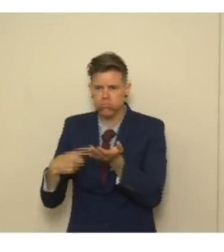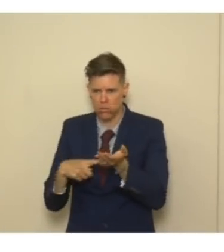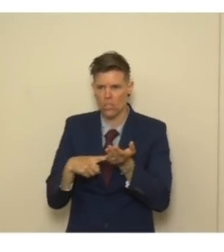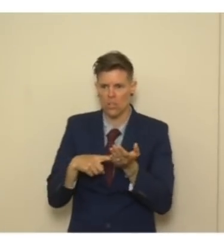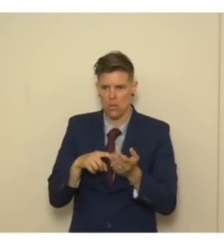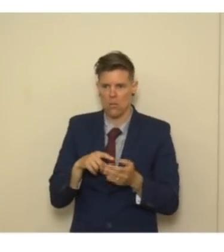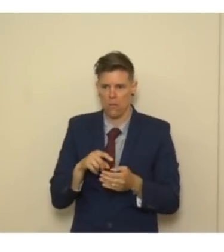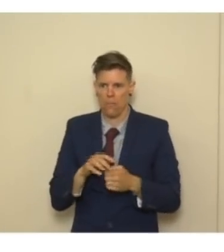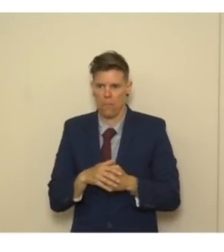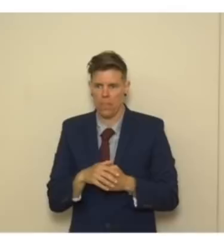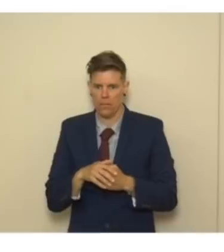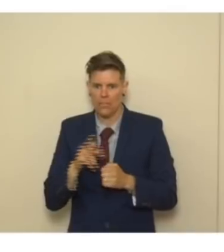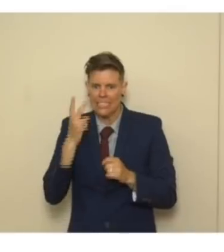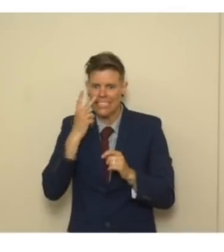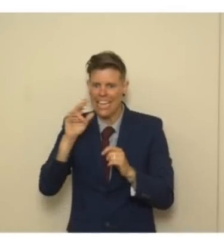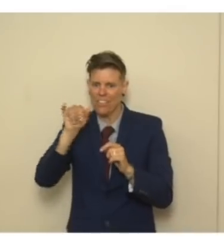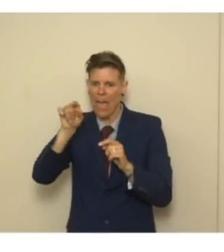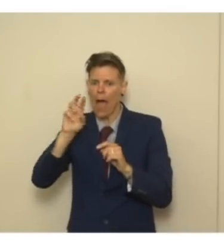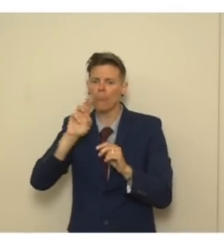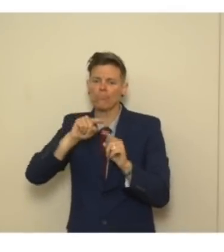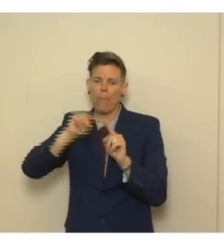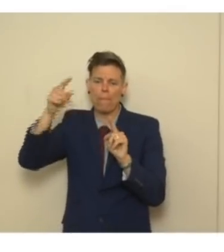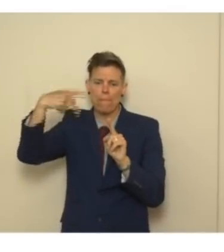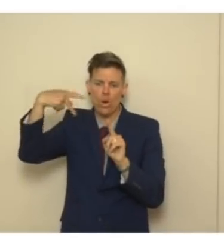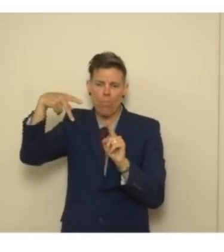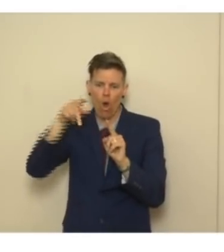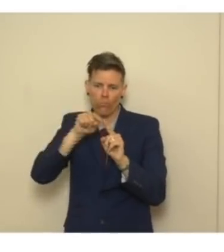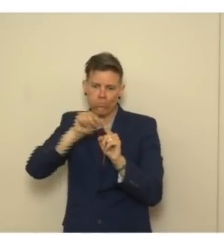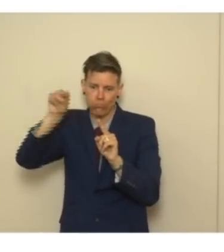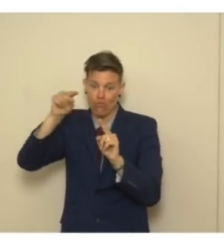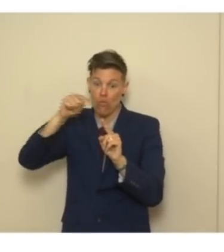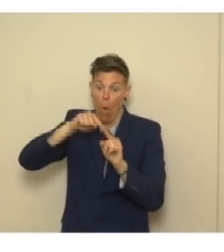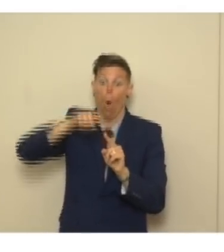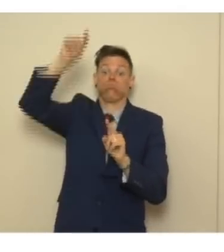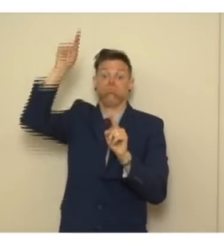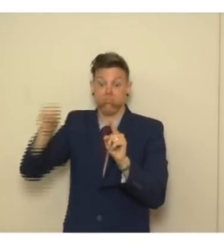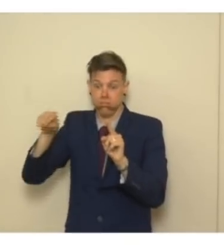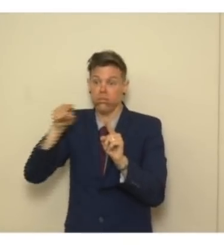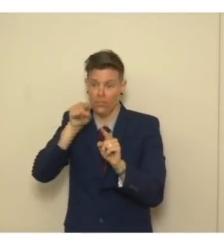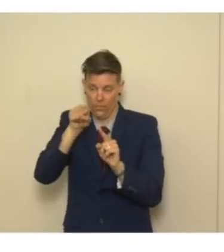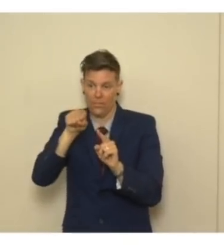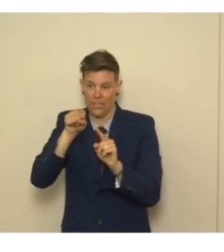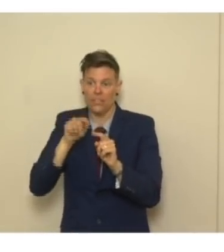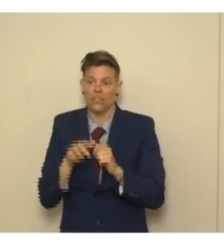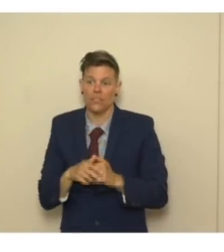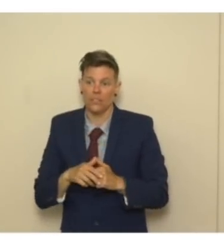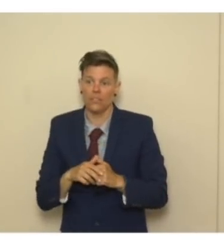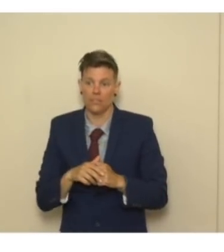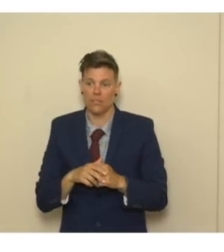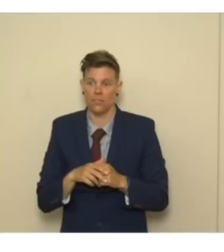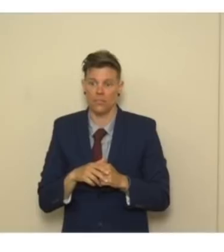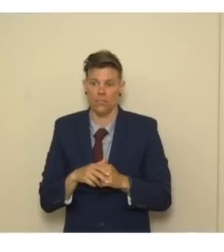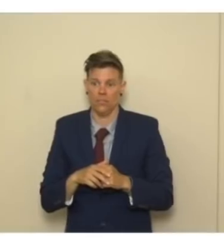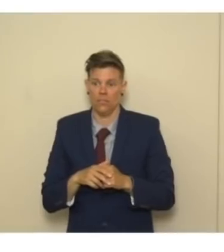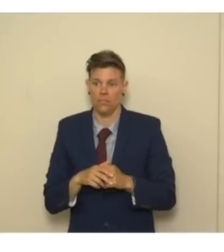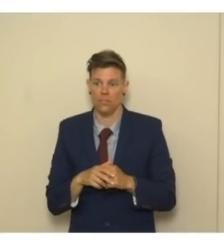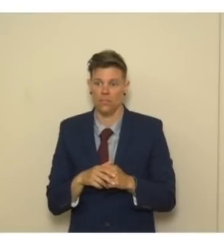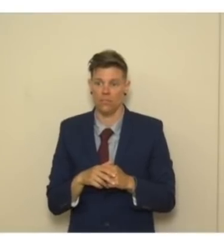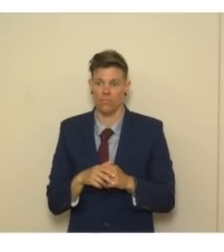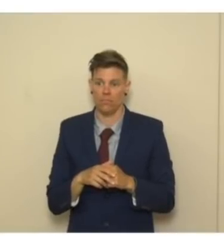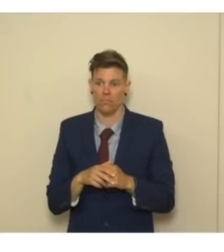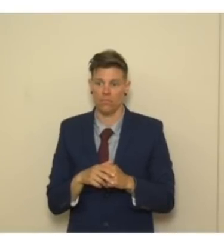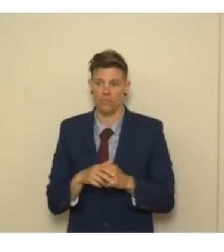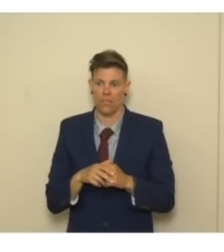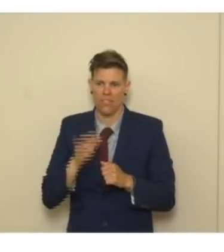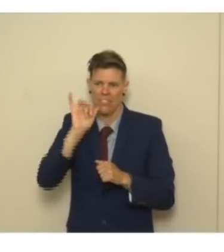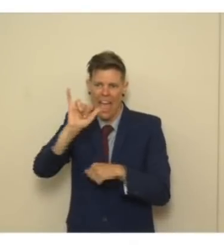the left hand, sitting on top of that left hand side of the right arrow, was from an outbreak in multiple